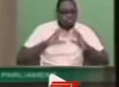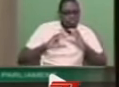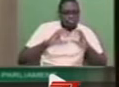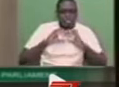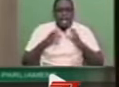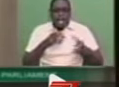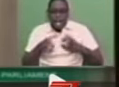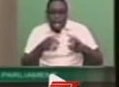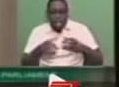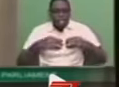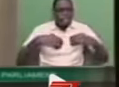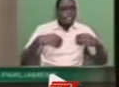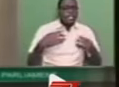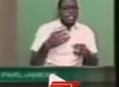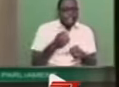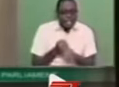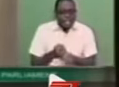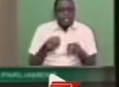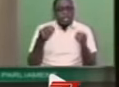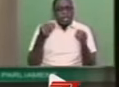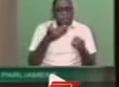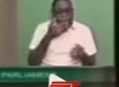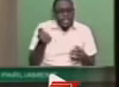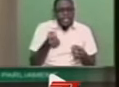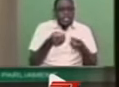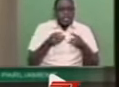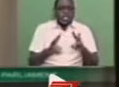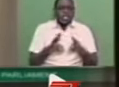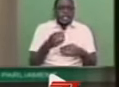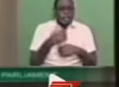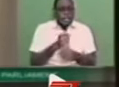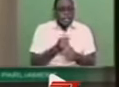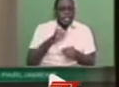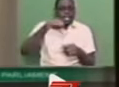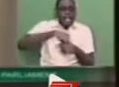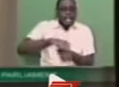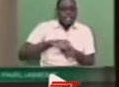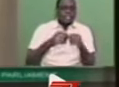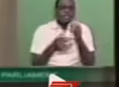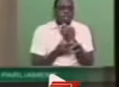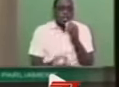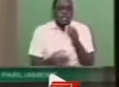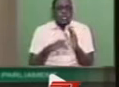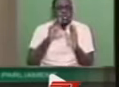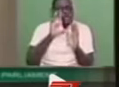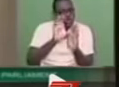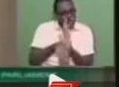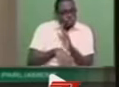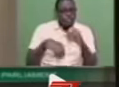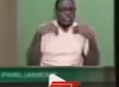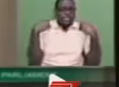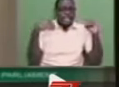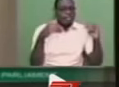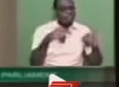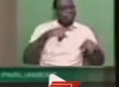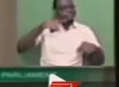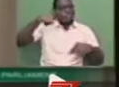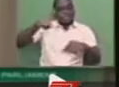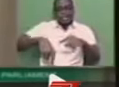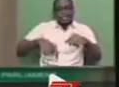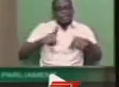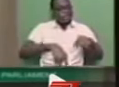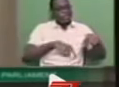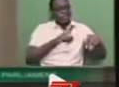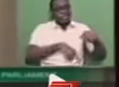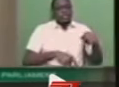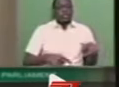aggregator. The deal, which was brokered by Prime Minister Dr. Keith Rowley, means that the NGC has to pass on price hikes